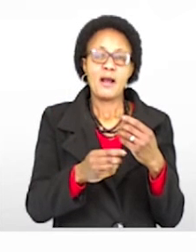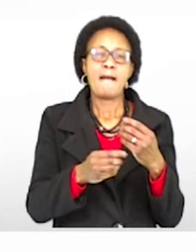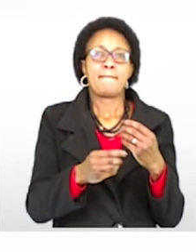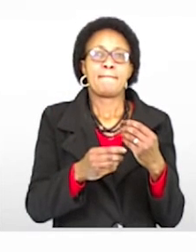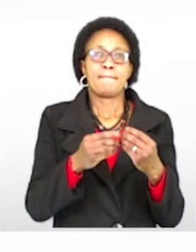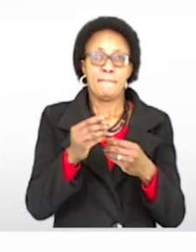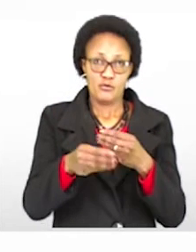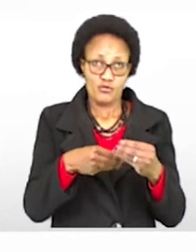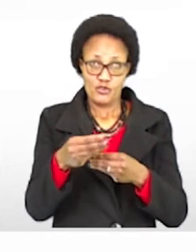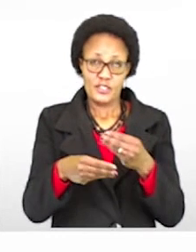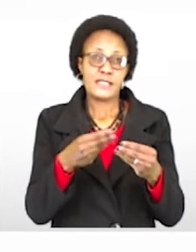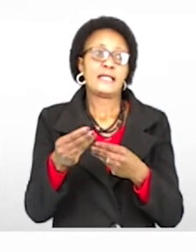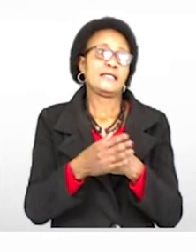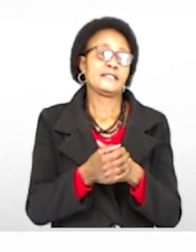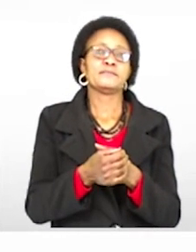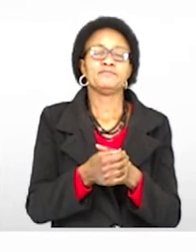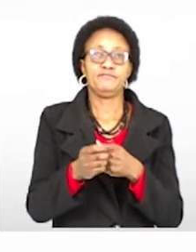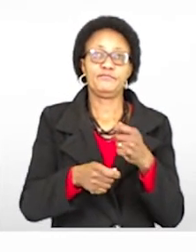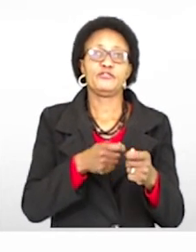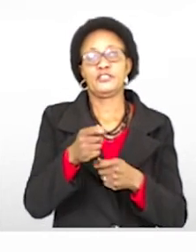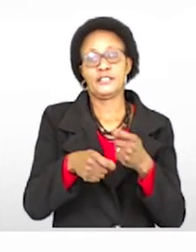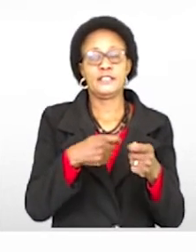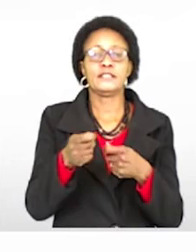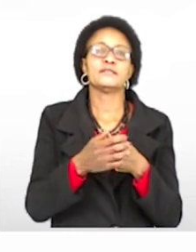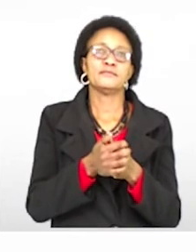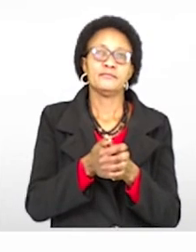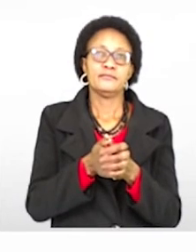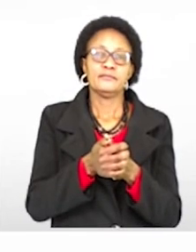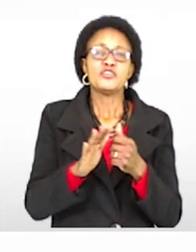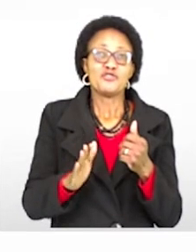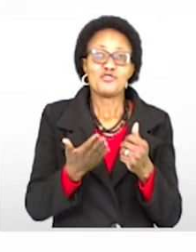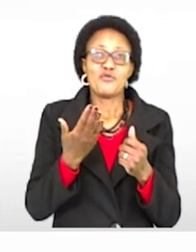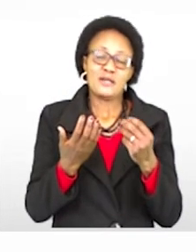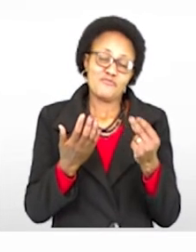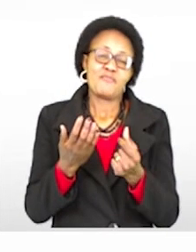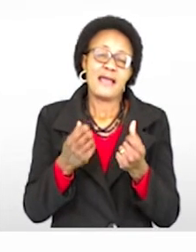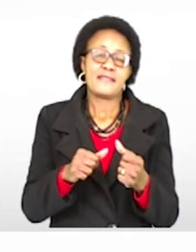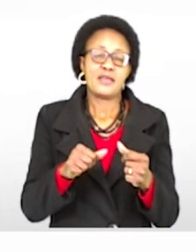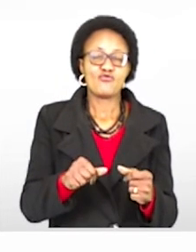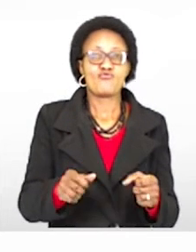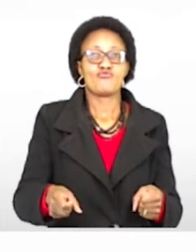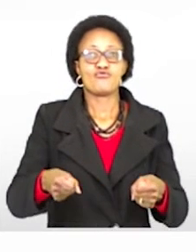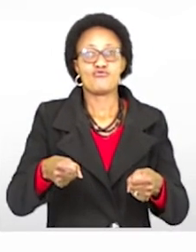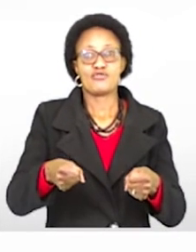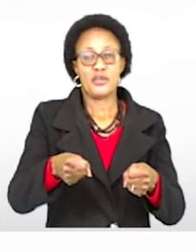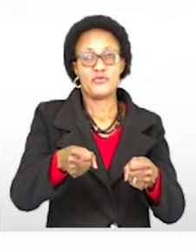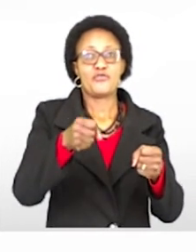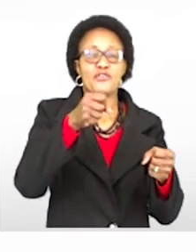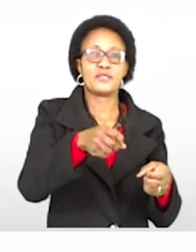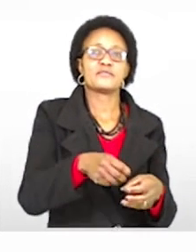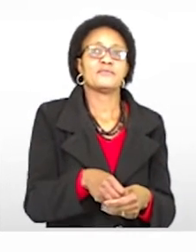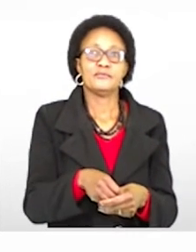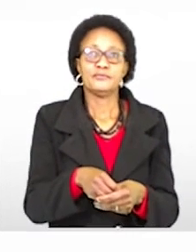in the shop. Normally when we get into a shop, we need something to help carry our items in.